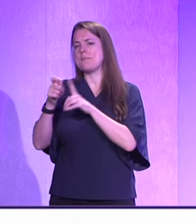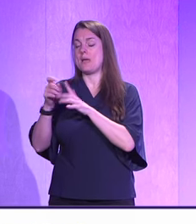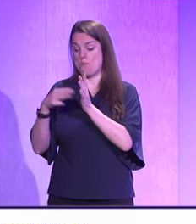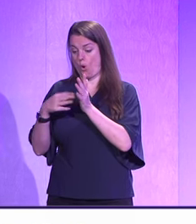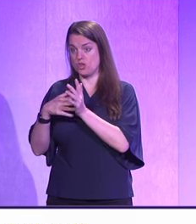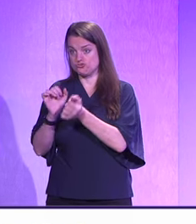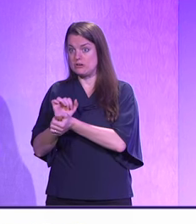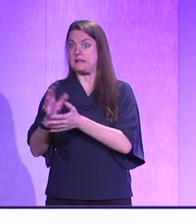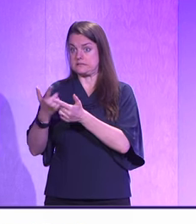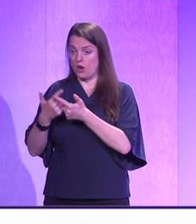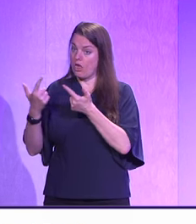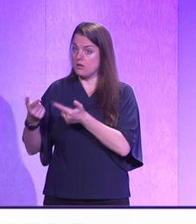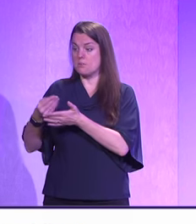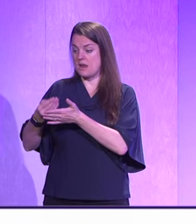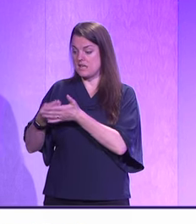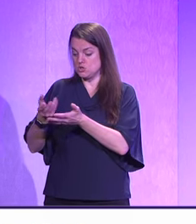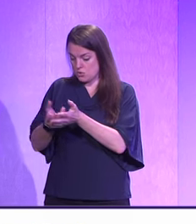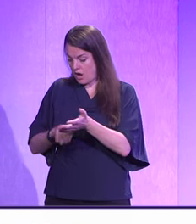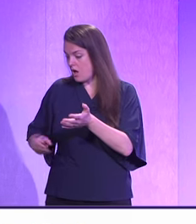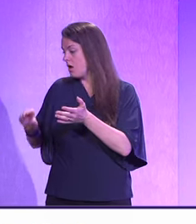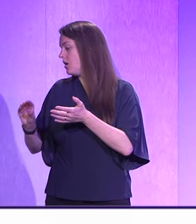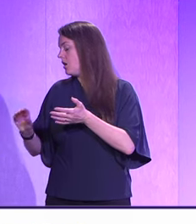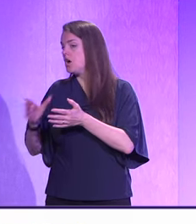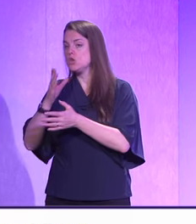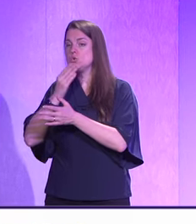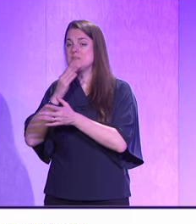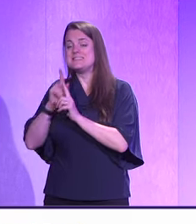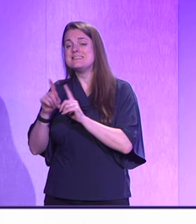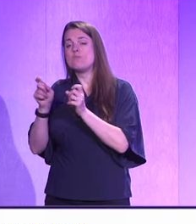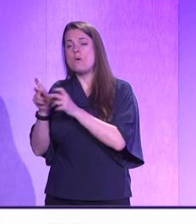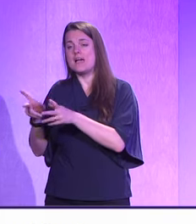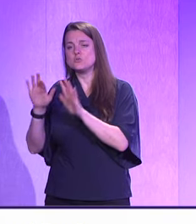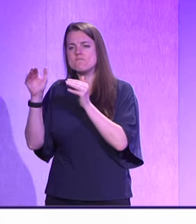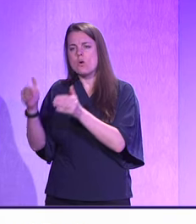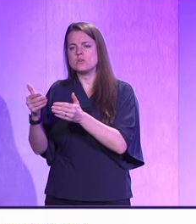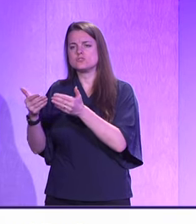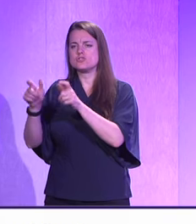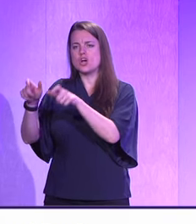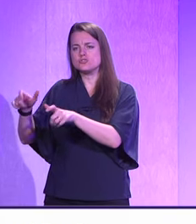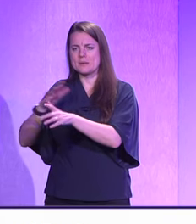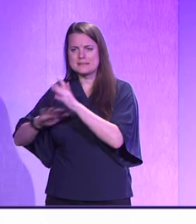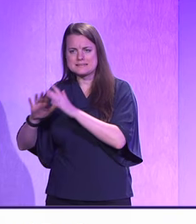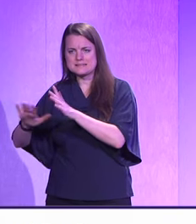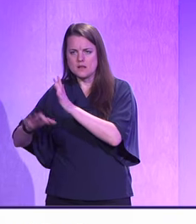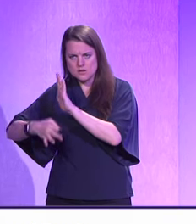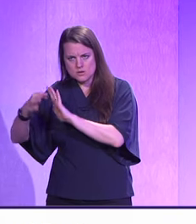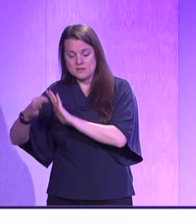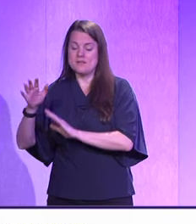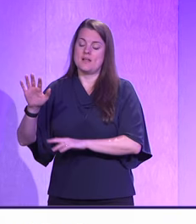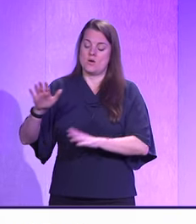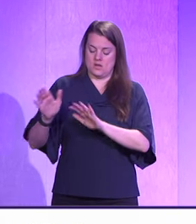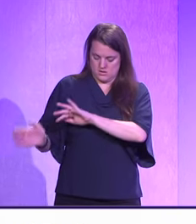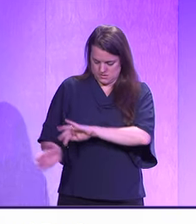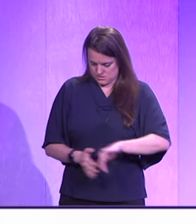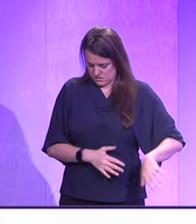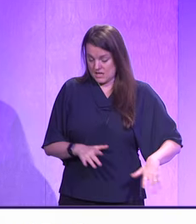more useful things, shorter time to value, better focus on customer needs, and so on and so on. There's an interesting experience I